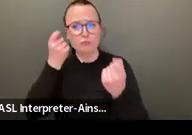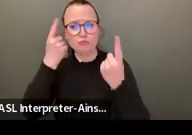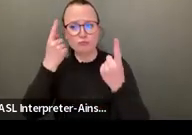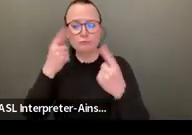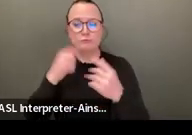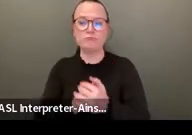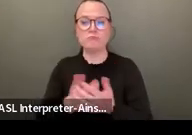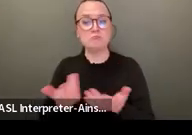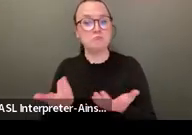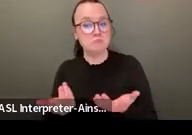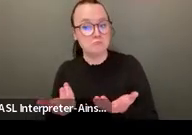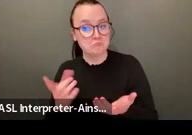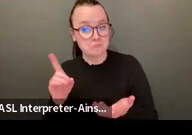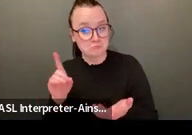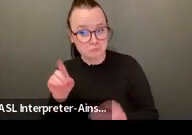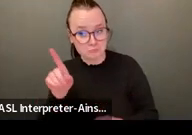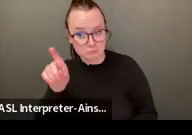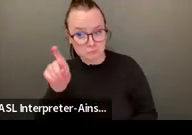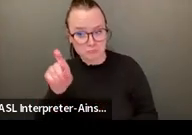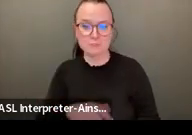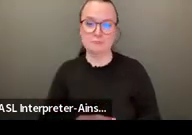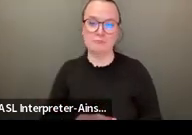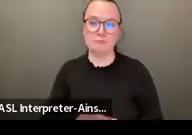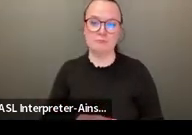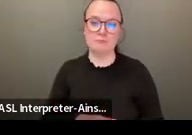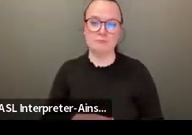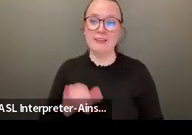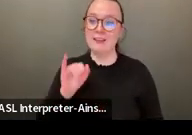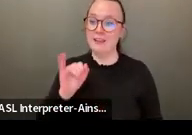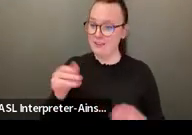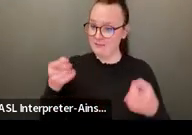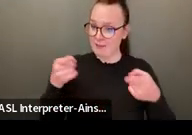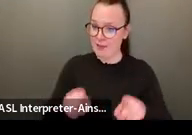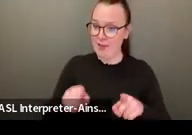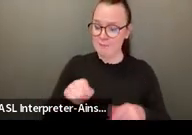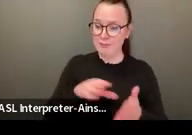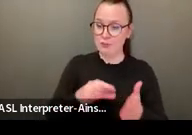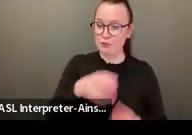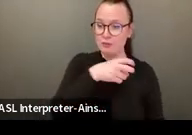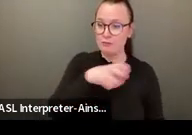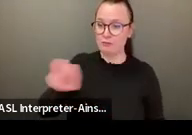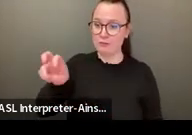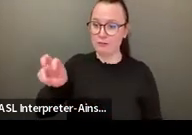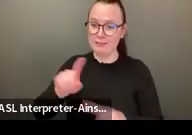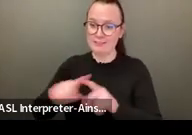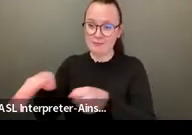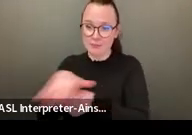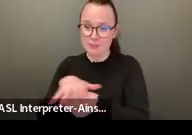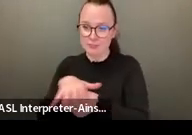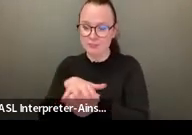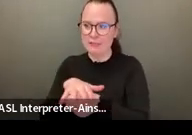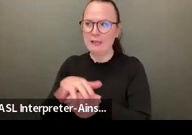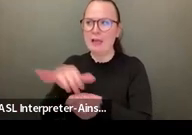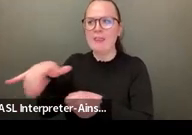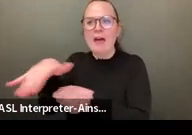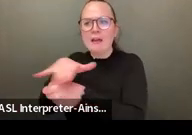districts and the new district didn't use pretend reading curriculum, would they know what that